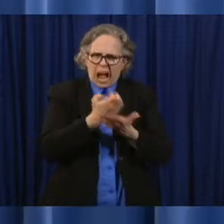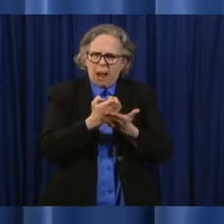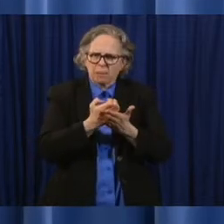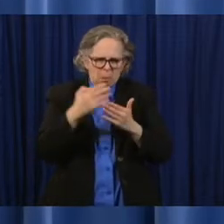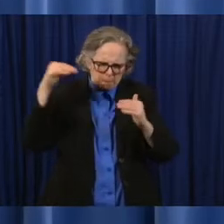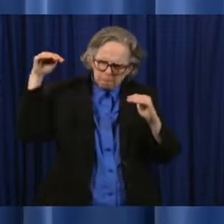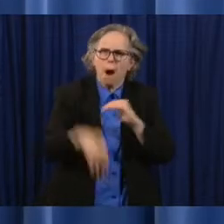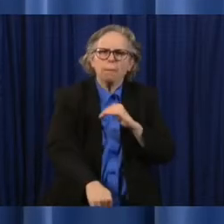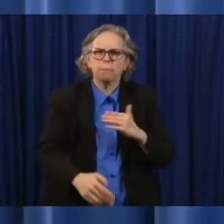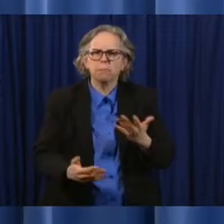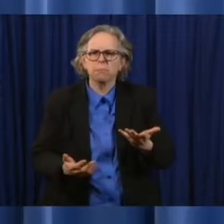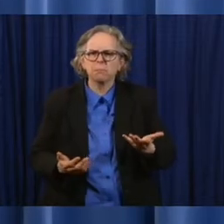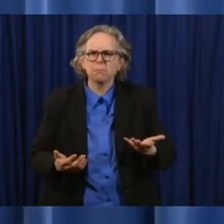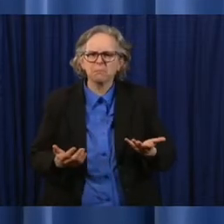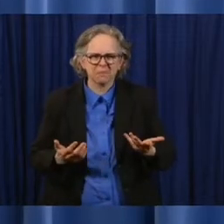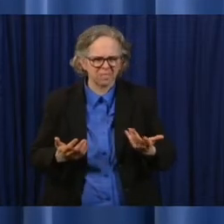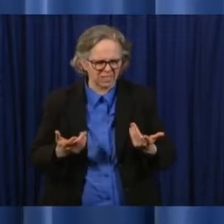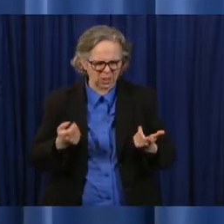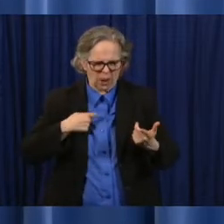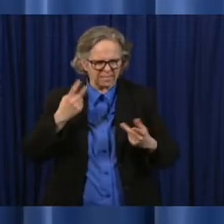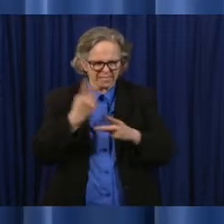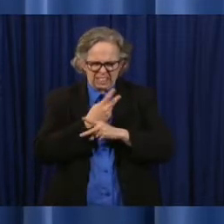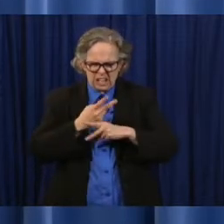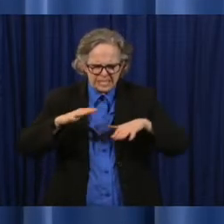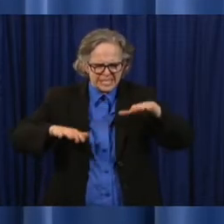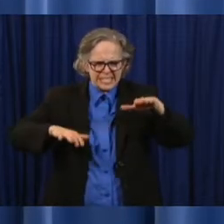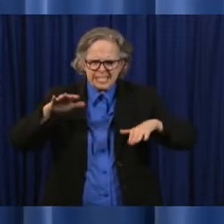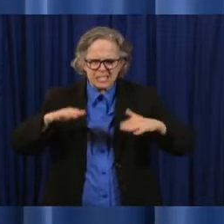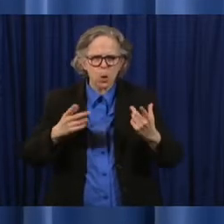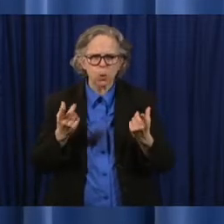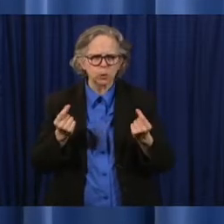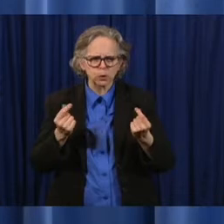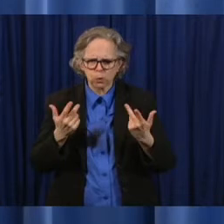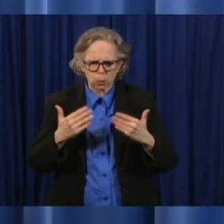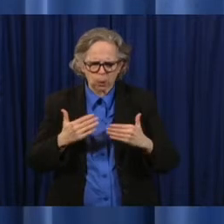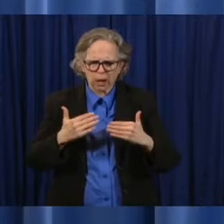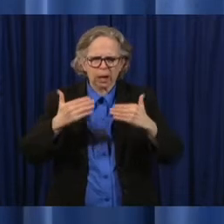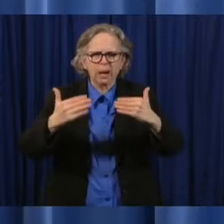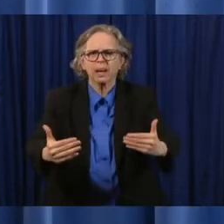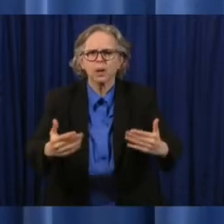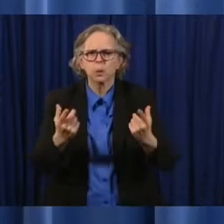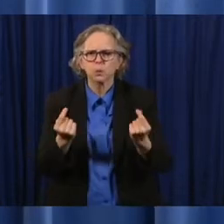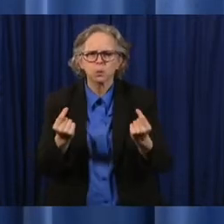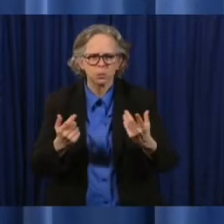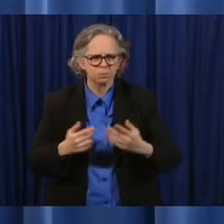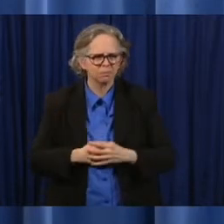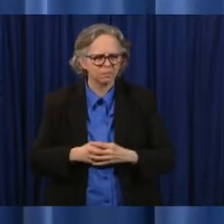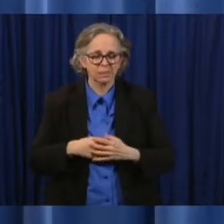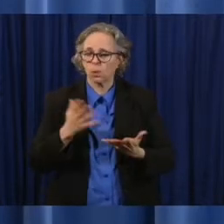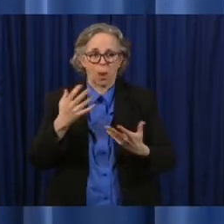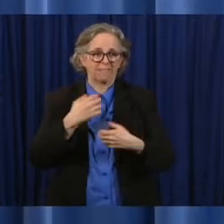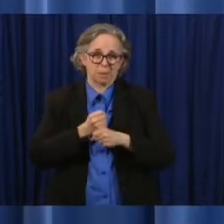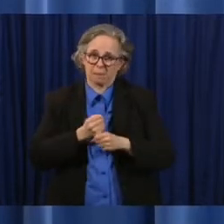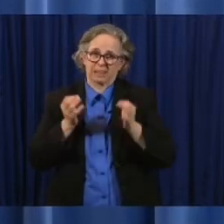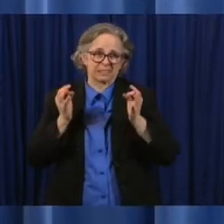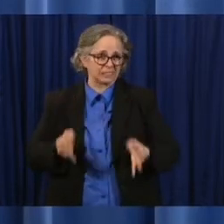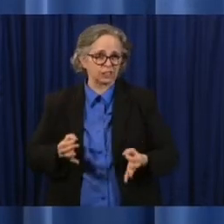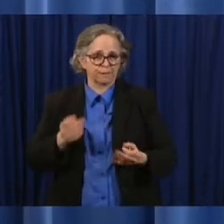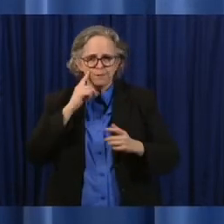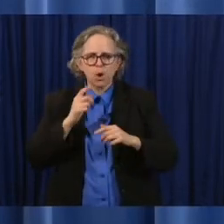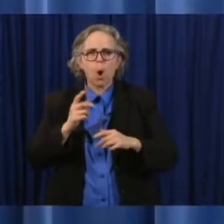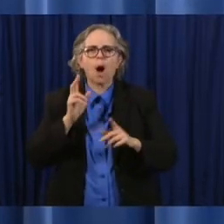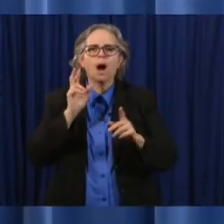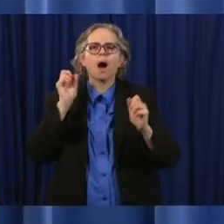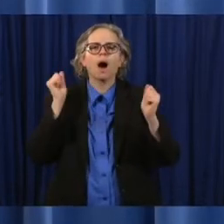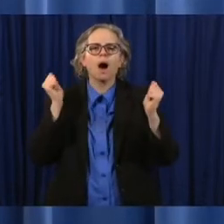we weigh those things out and try to make the decision that's in the best interest of Ohio and the people of the